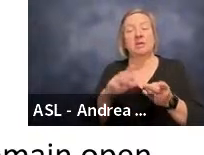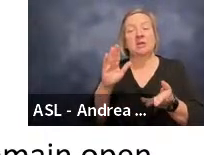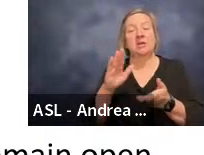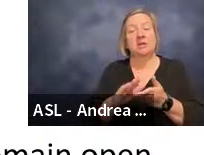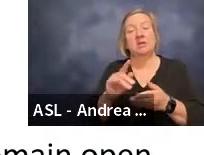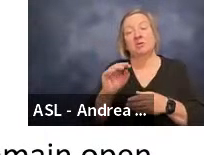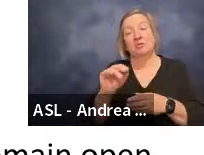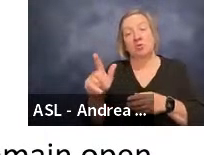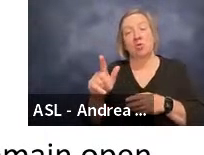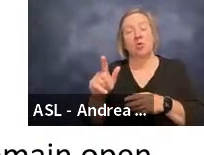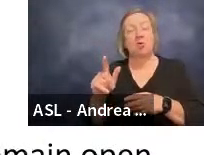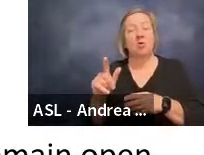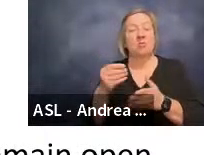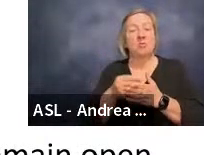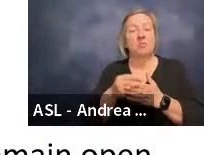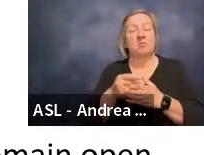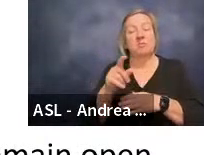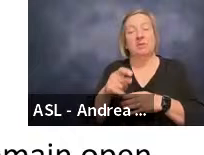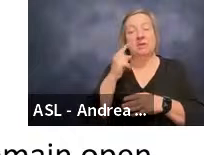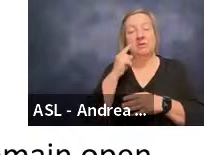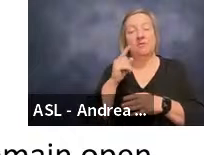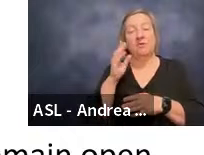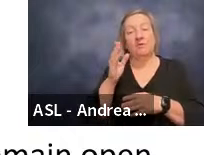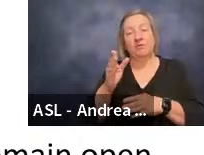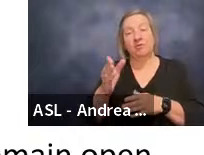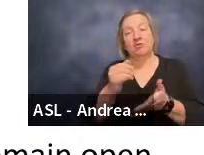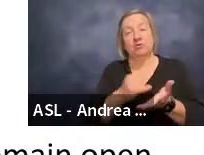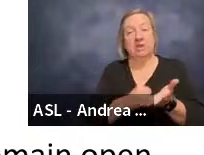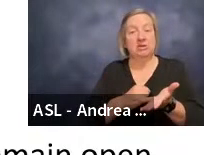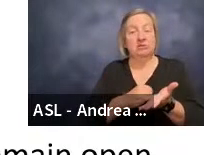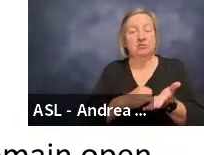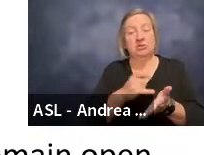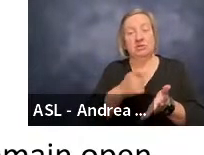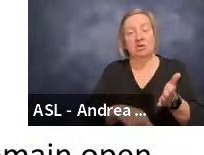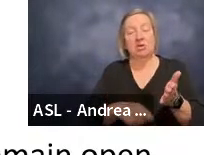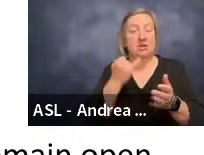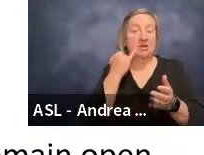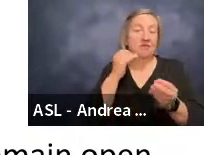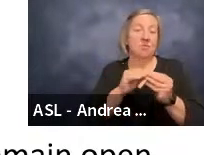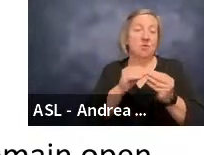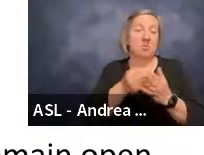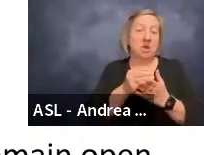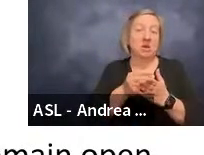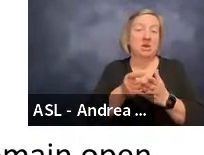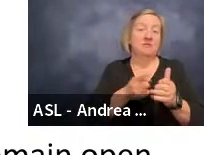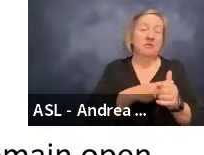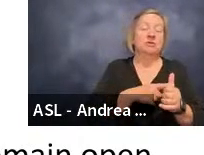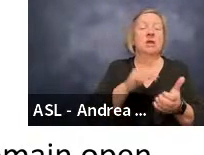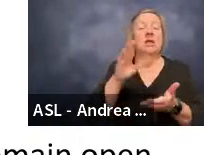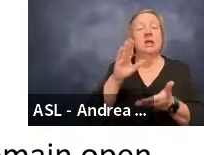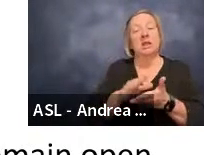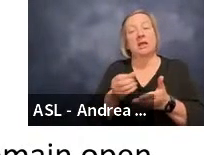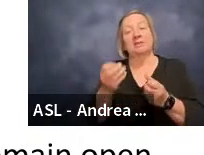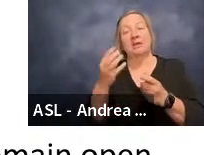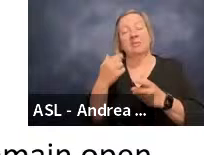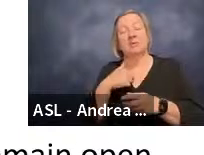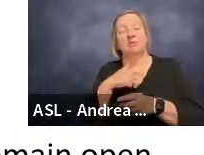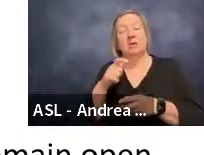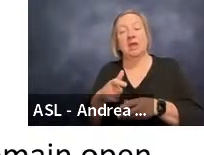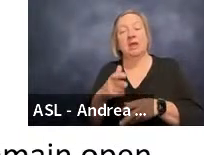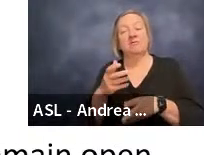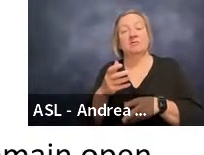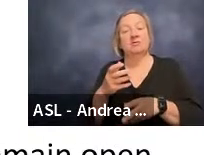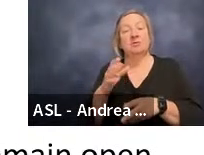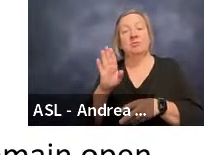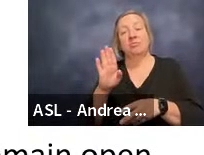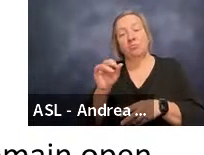revenues potentially needed for future interest costs. If we can have more funding up front, it could reduce the amount of money we need to go out for